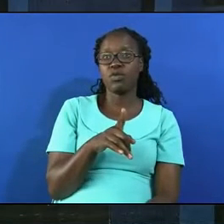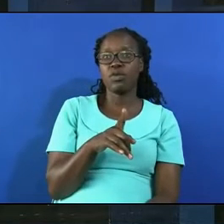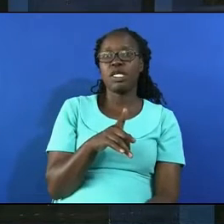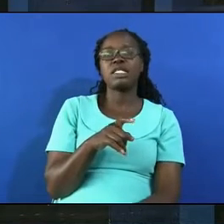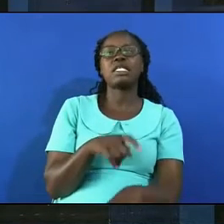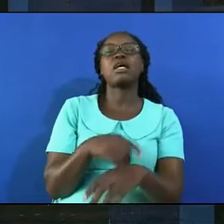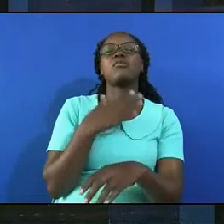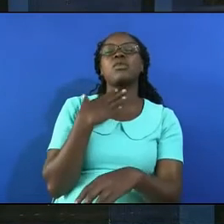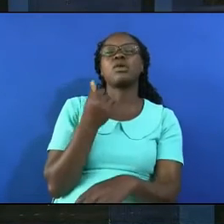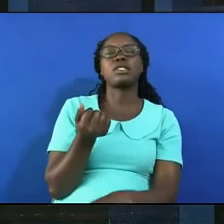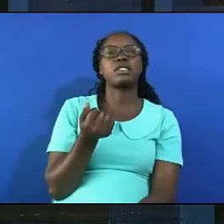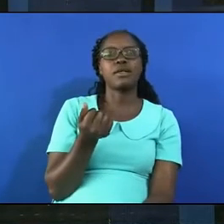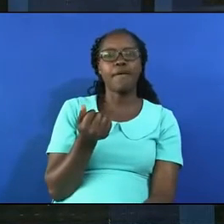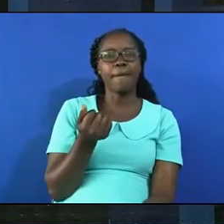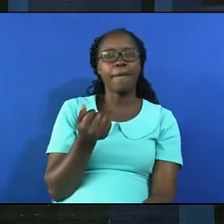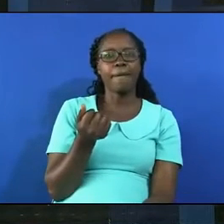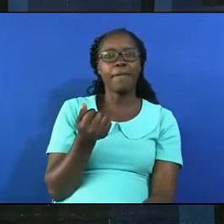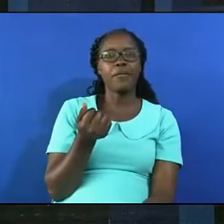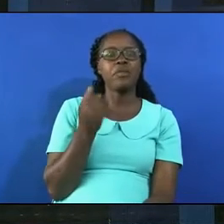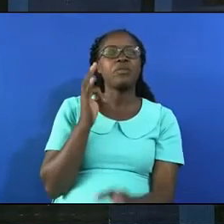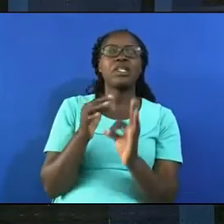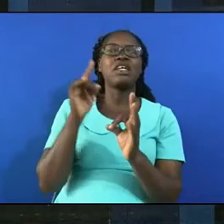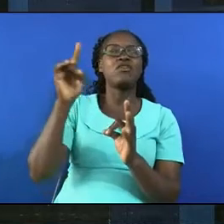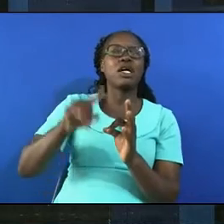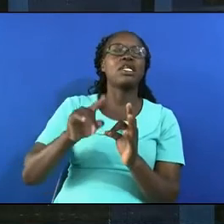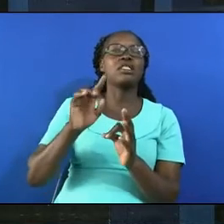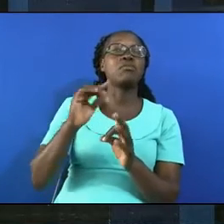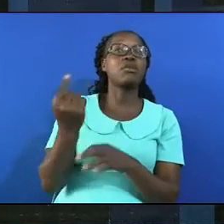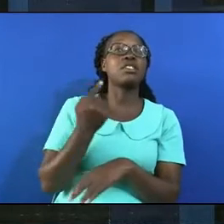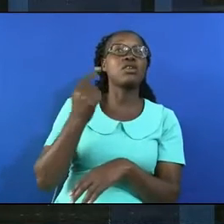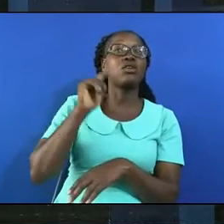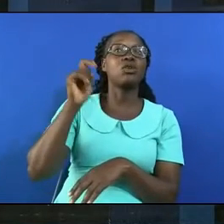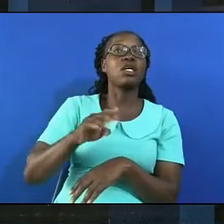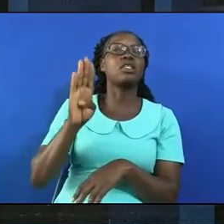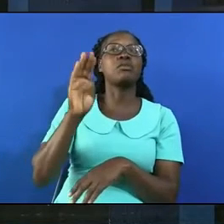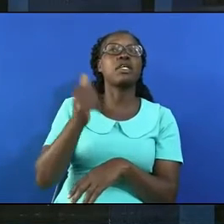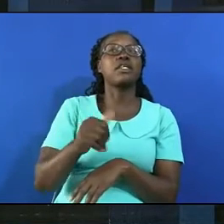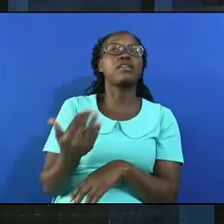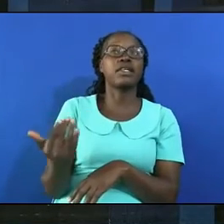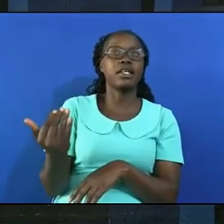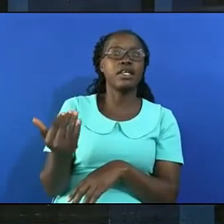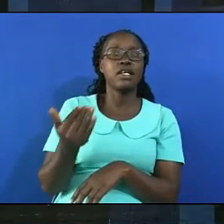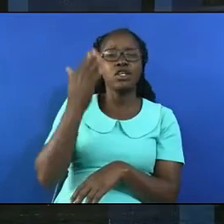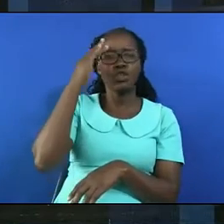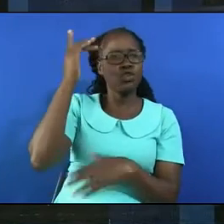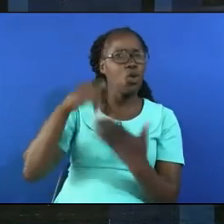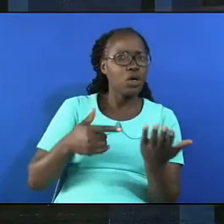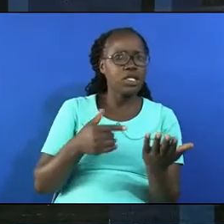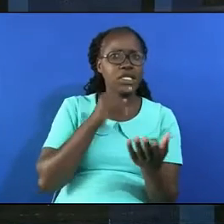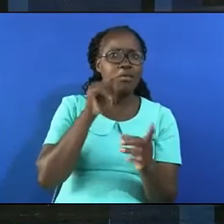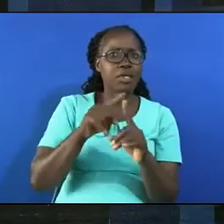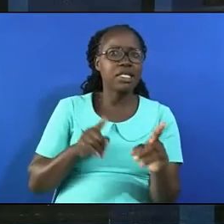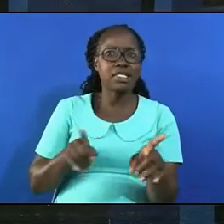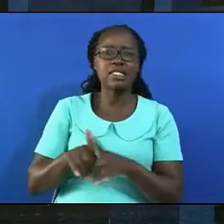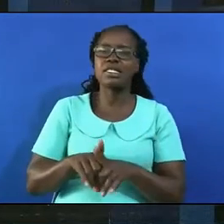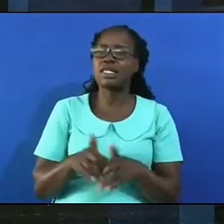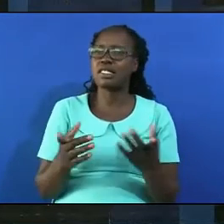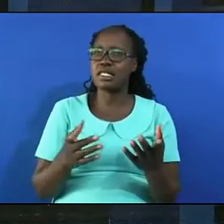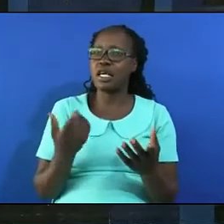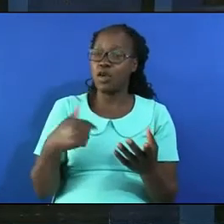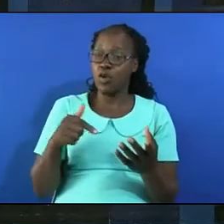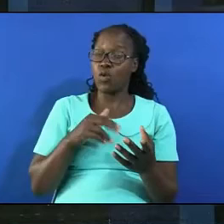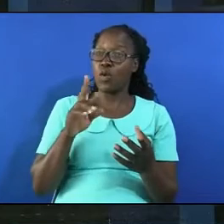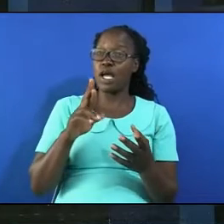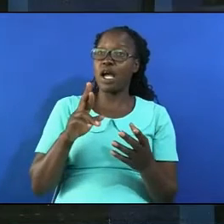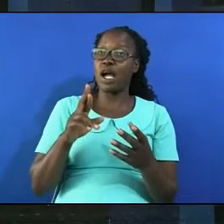wishes. If you can't be single, you can't be anything. Do you know what, my brothers and sisters? We